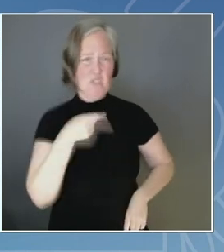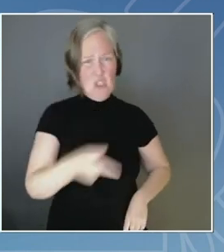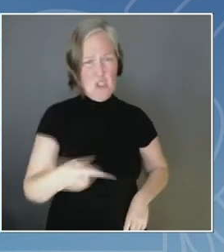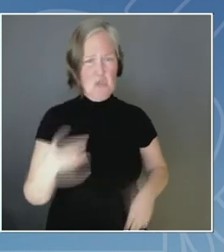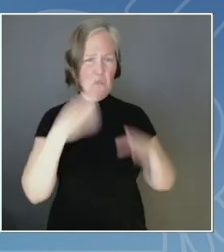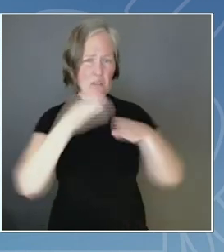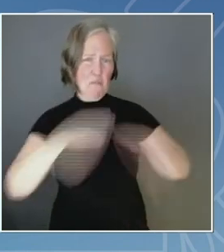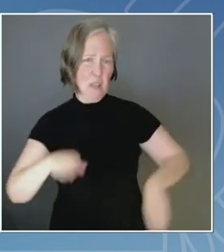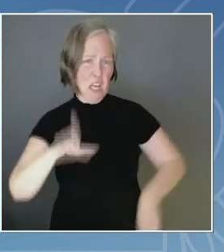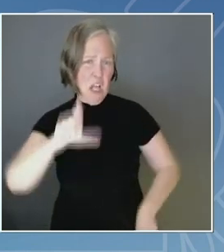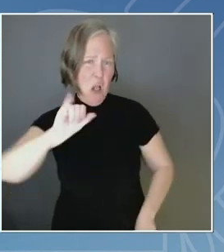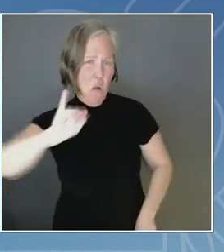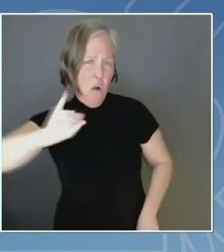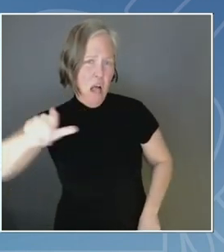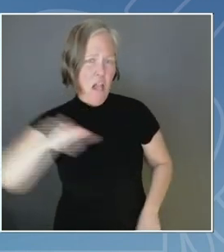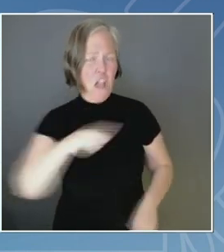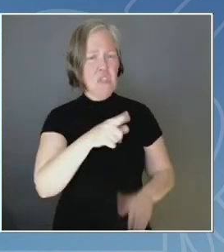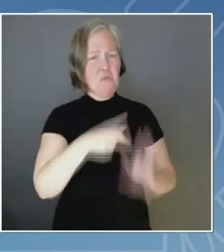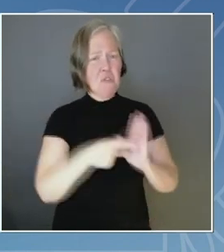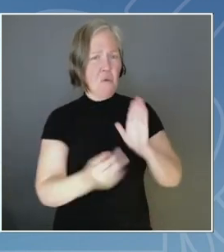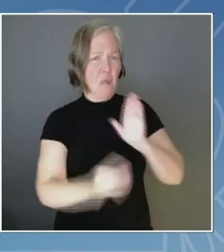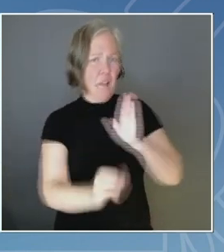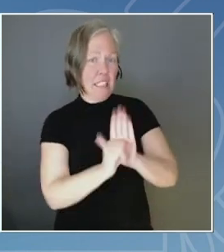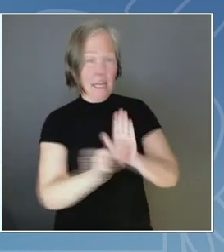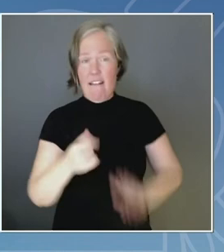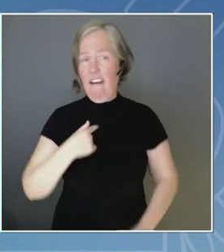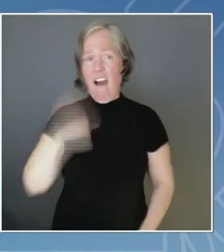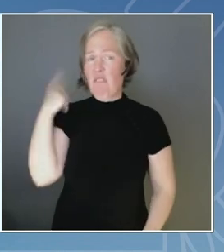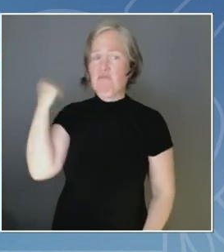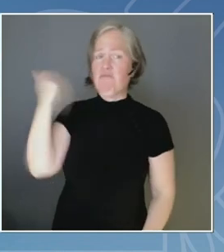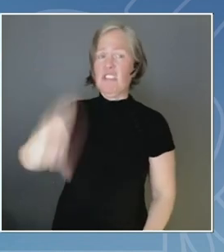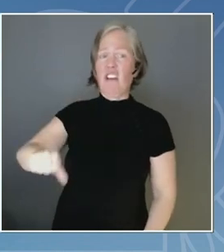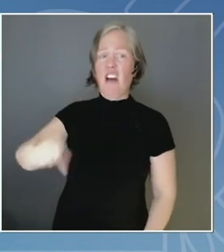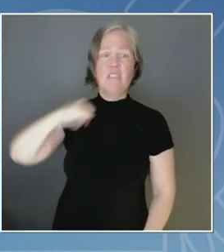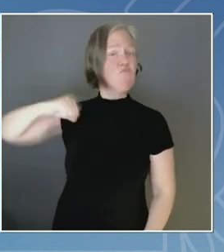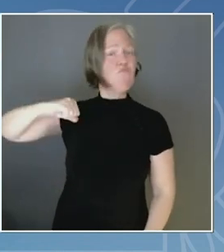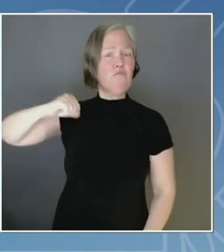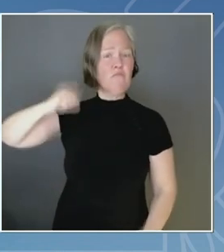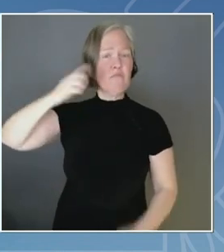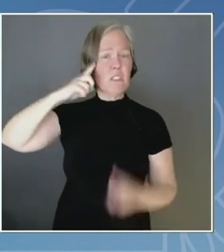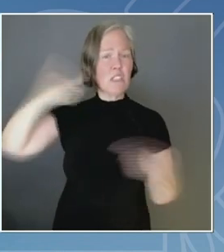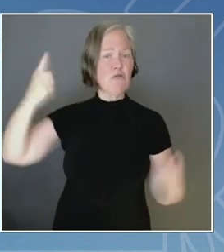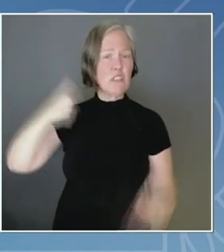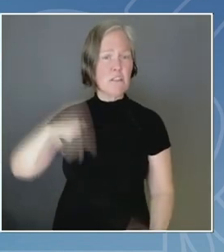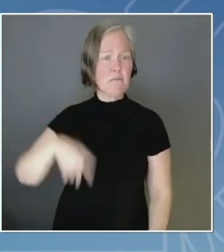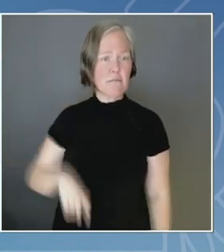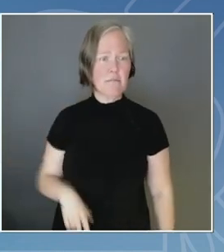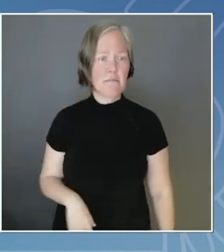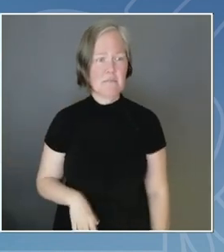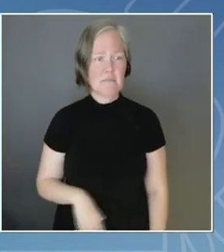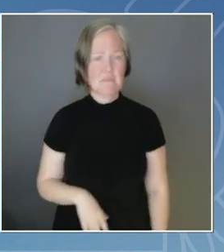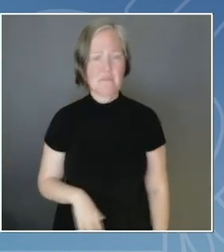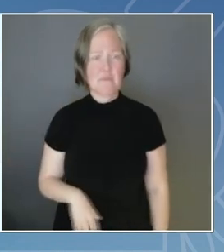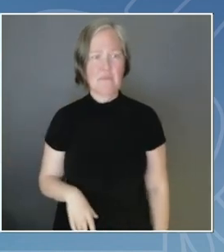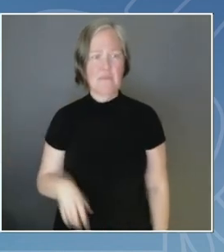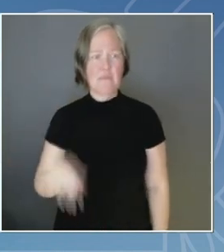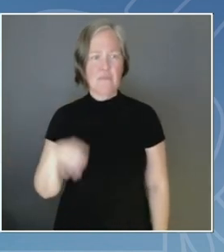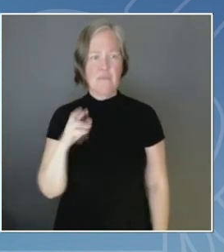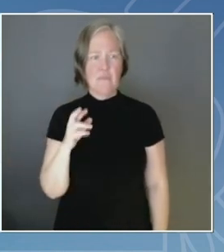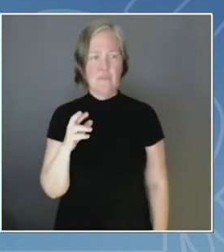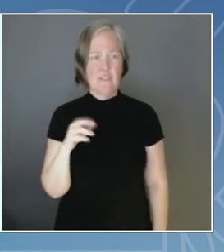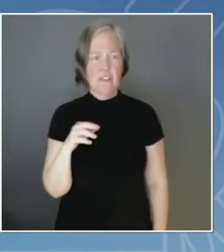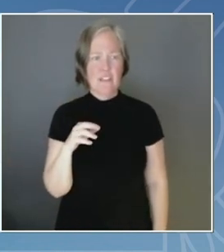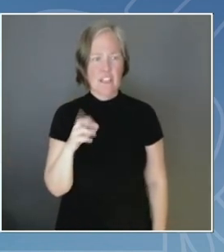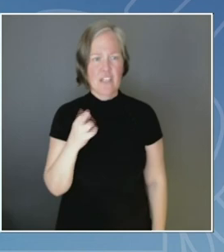identities or divided loyalties. Thank you for sharing that. I wholeheartedly agree.